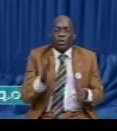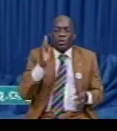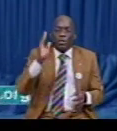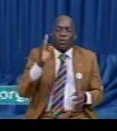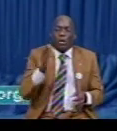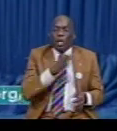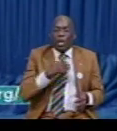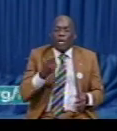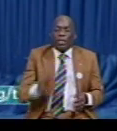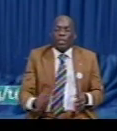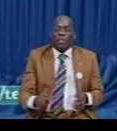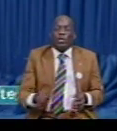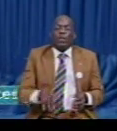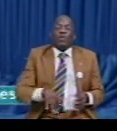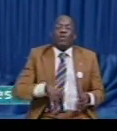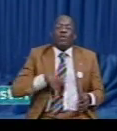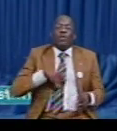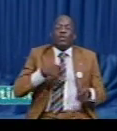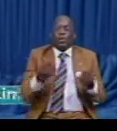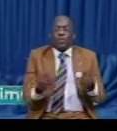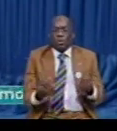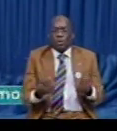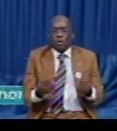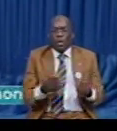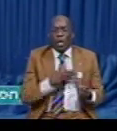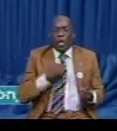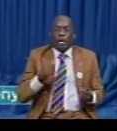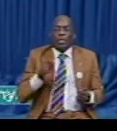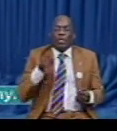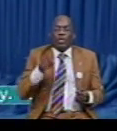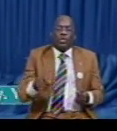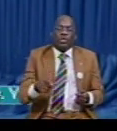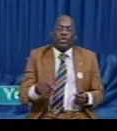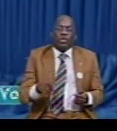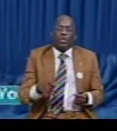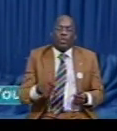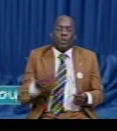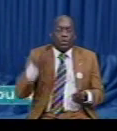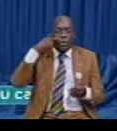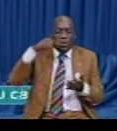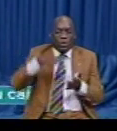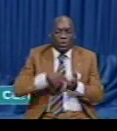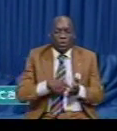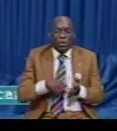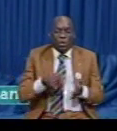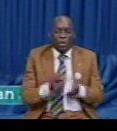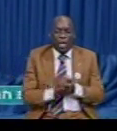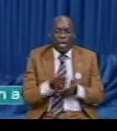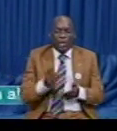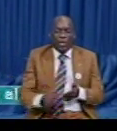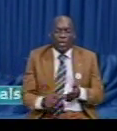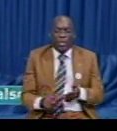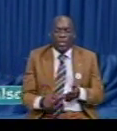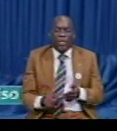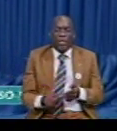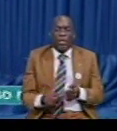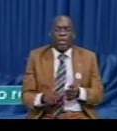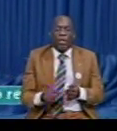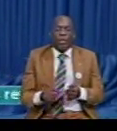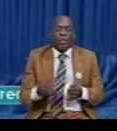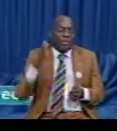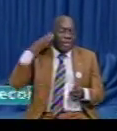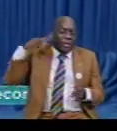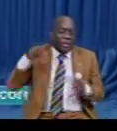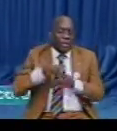in my legs. Then I noticed that the clicking sounds in my hip joint stopped yesterday.